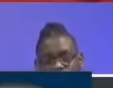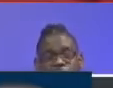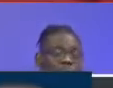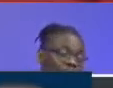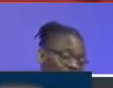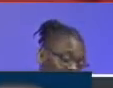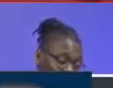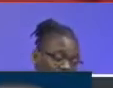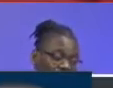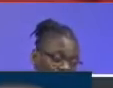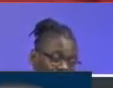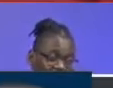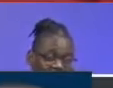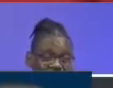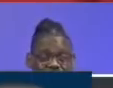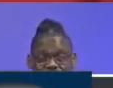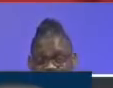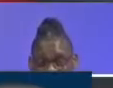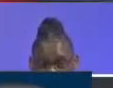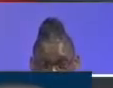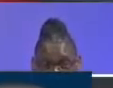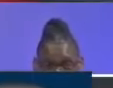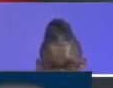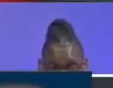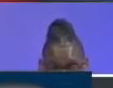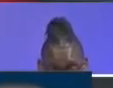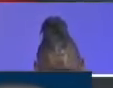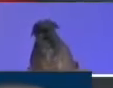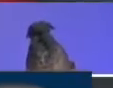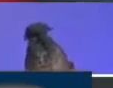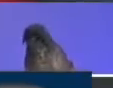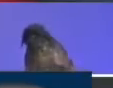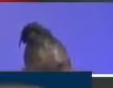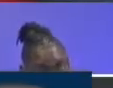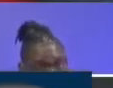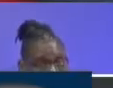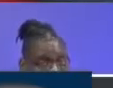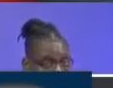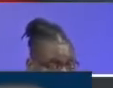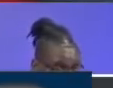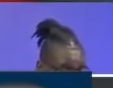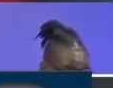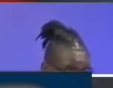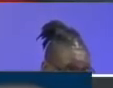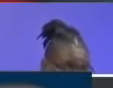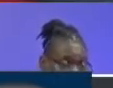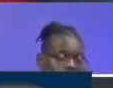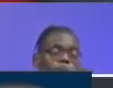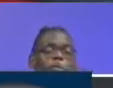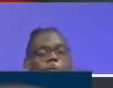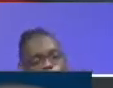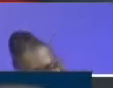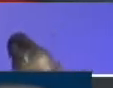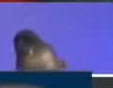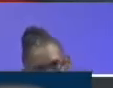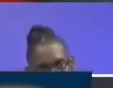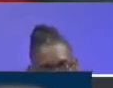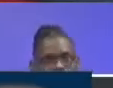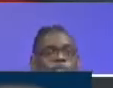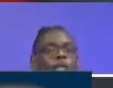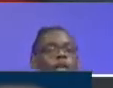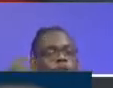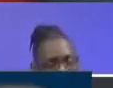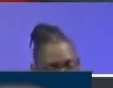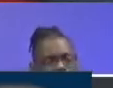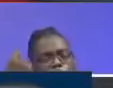testing and other aspects. I did receive a question from someone just asking for clarity in terms of when the public